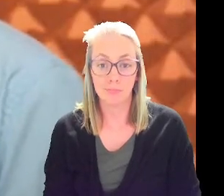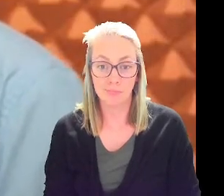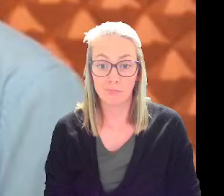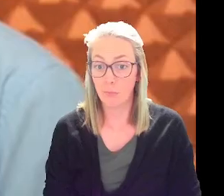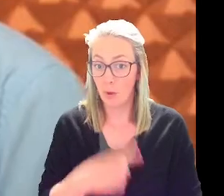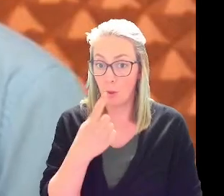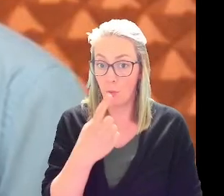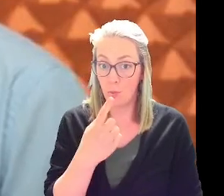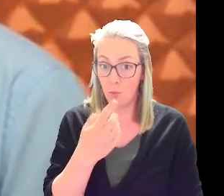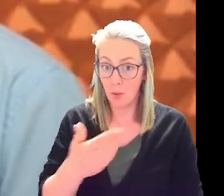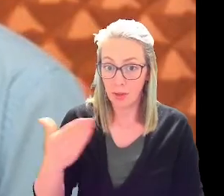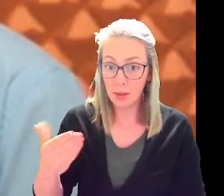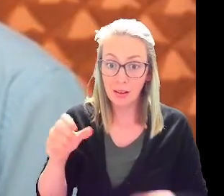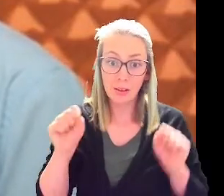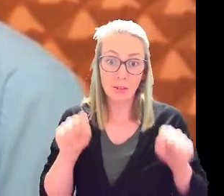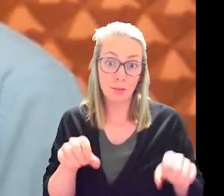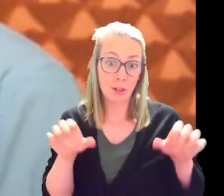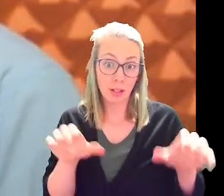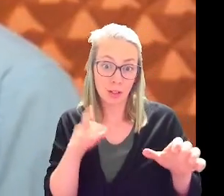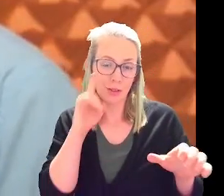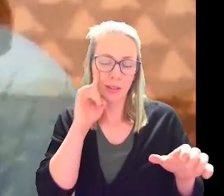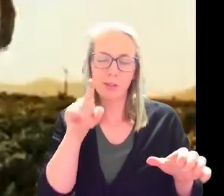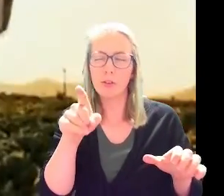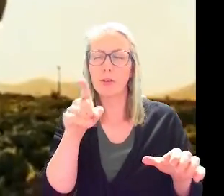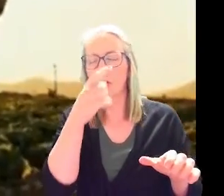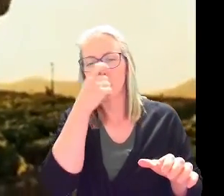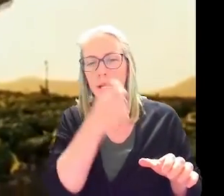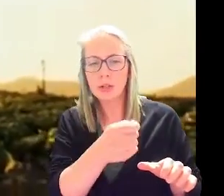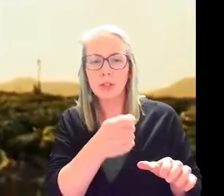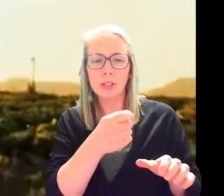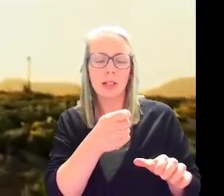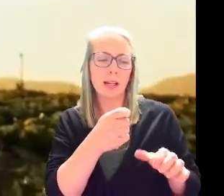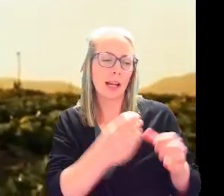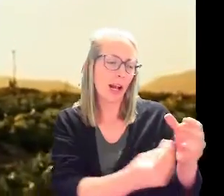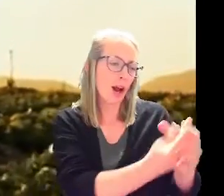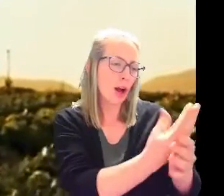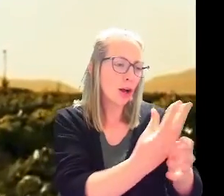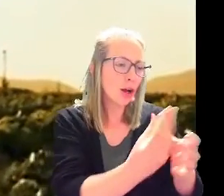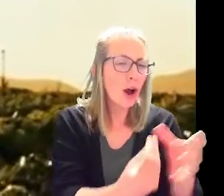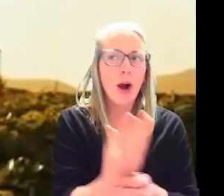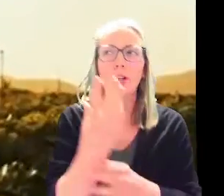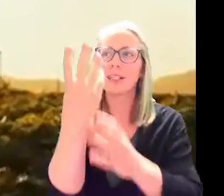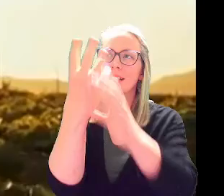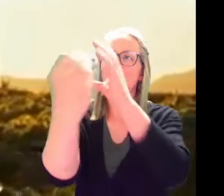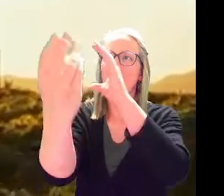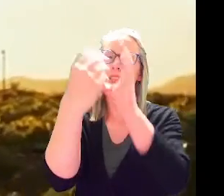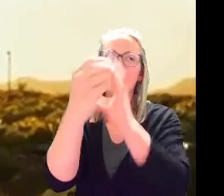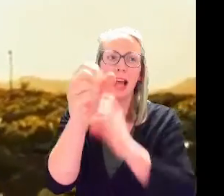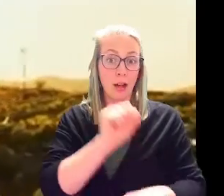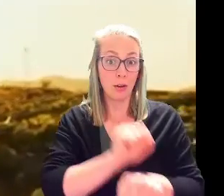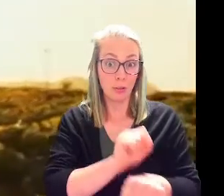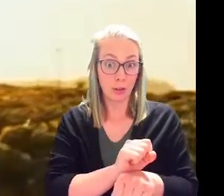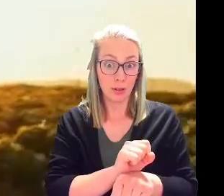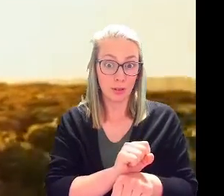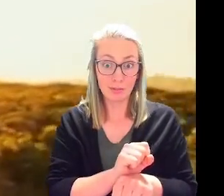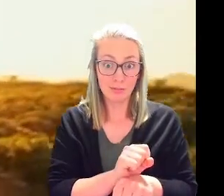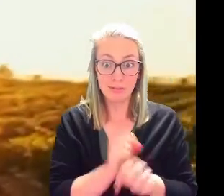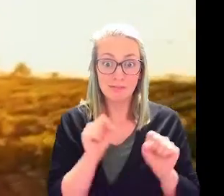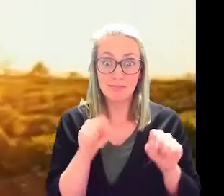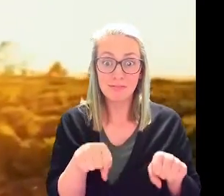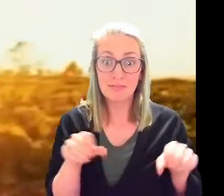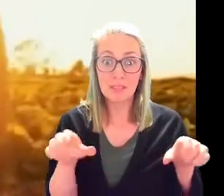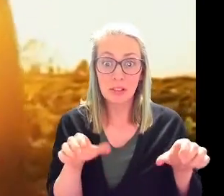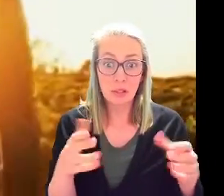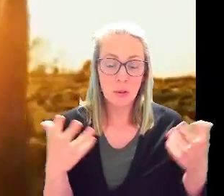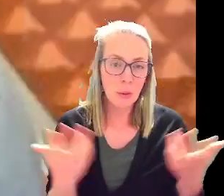One of the things you can do if you're interested in gardening, if you like outside work, and you still are under the